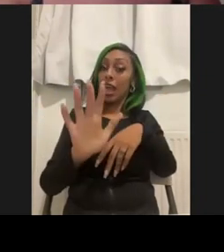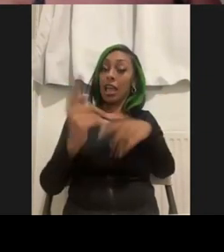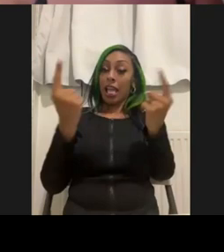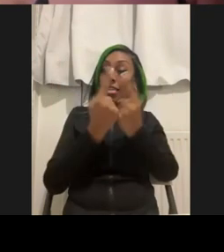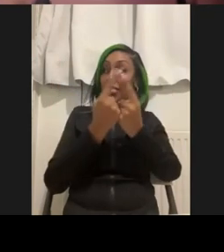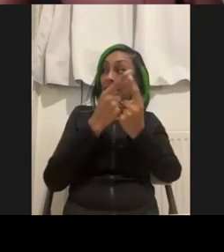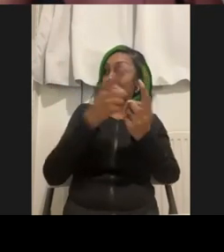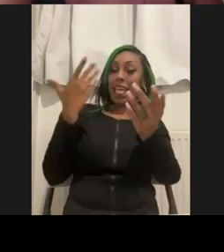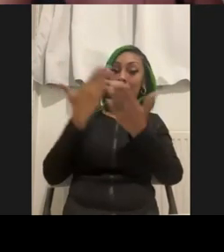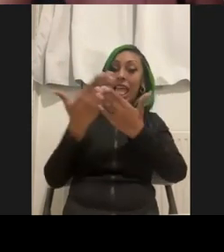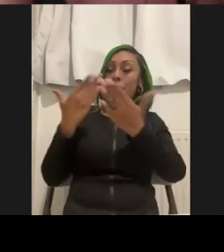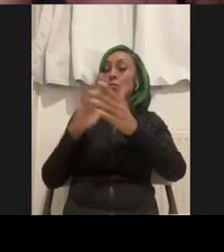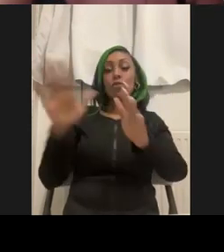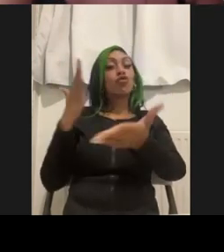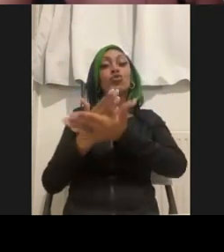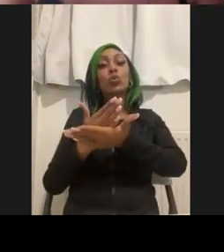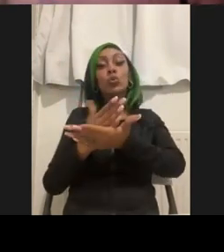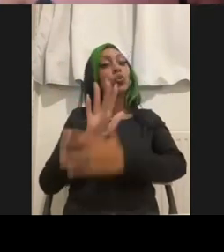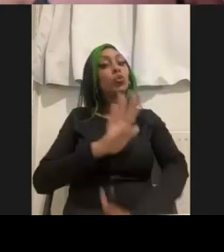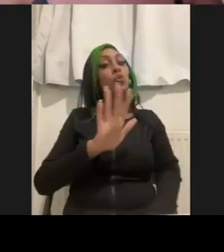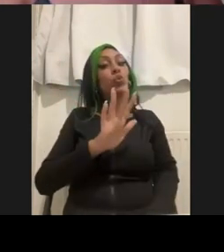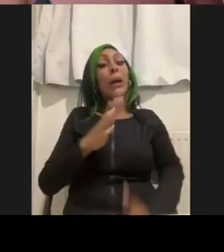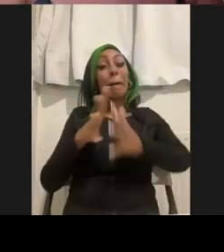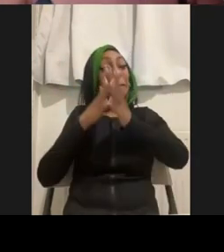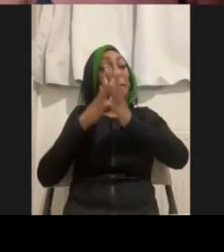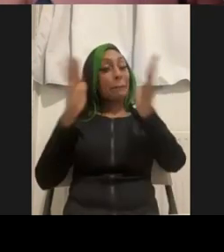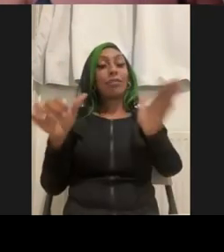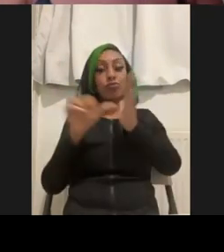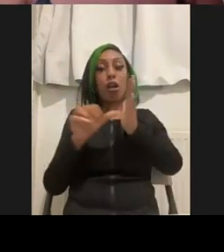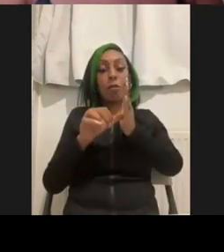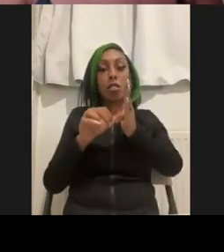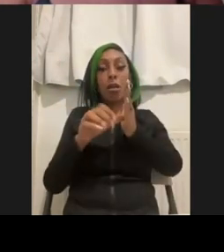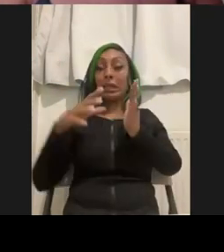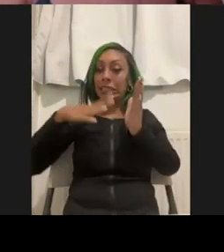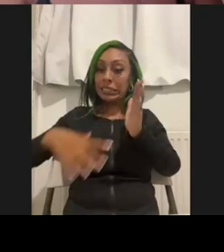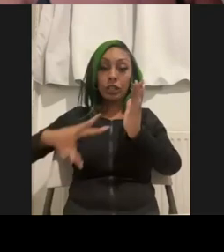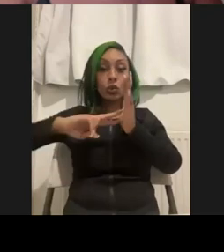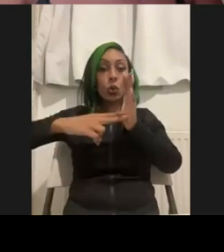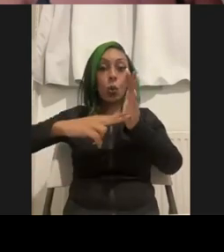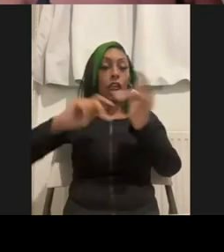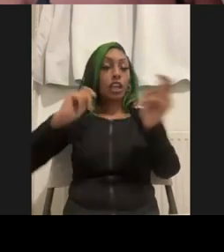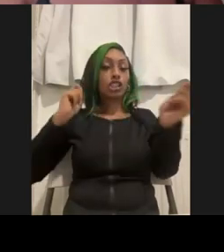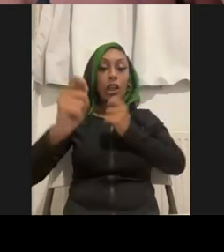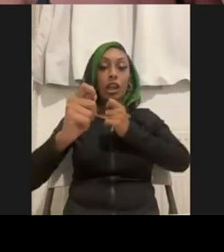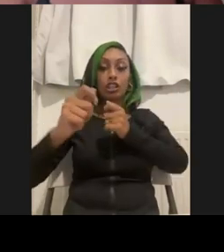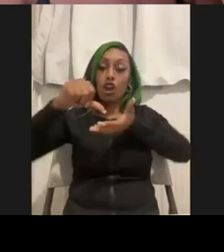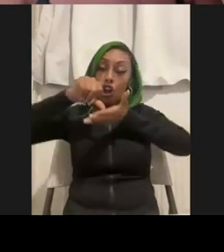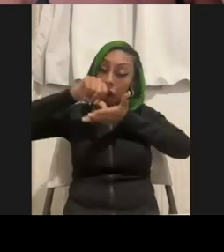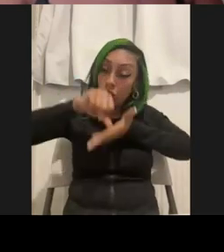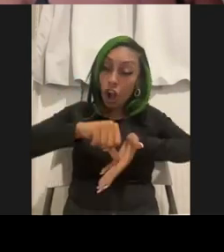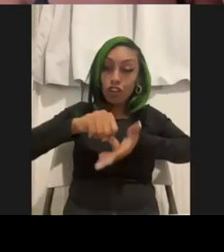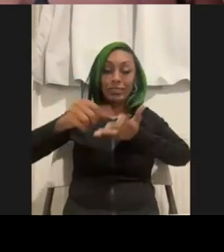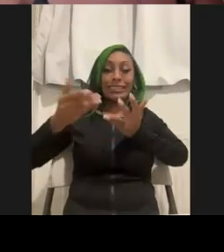claiming are not true, and there are major problems that require organizational change and, you know, concrete